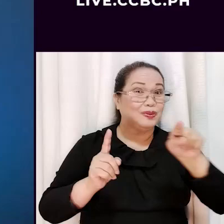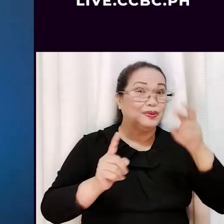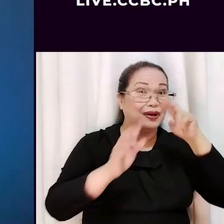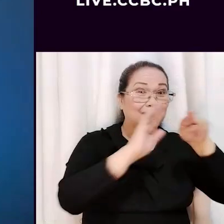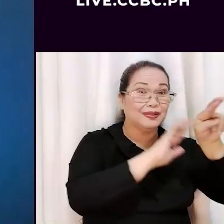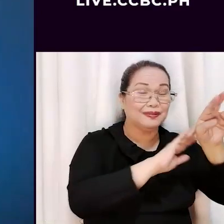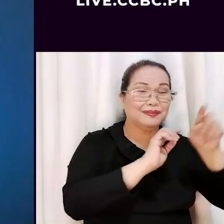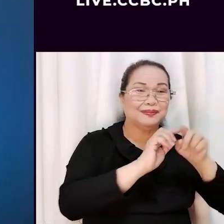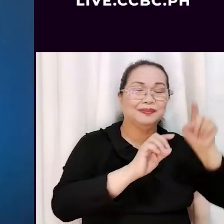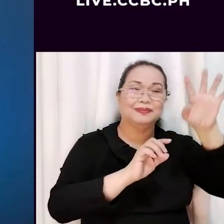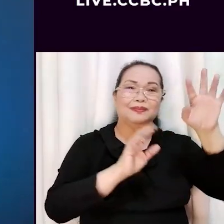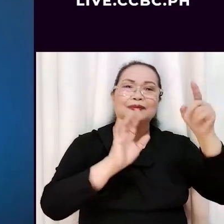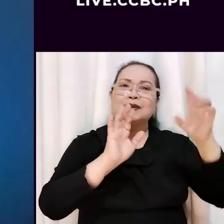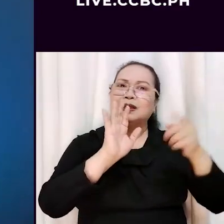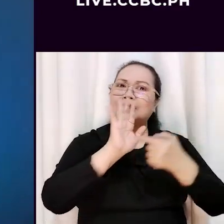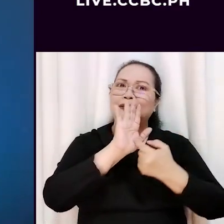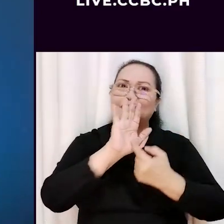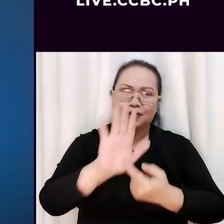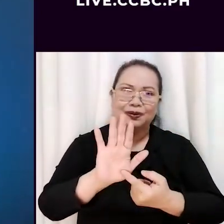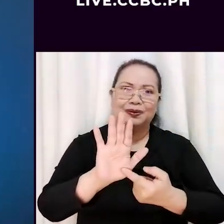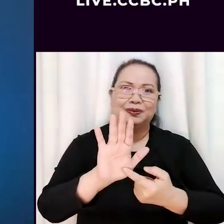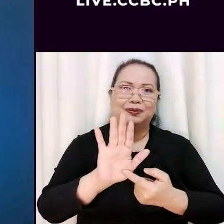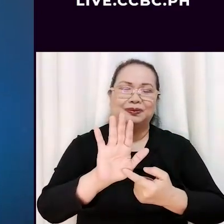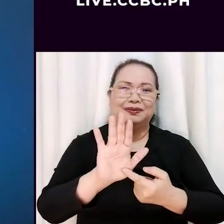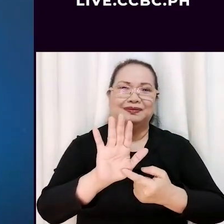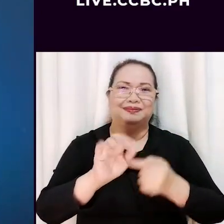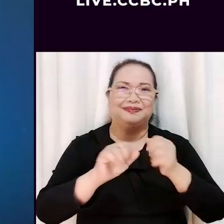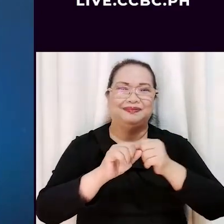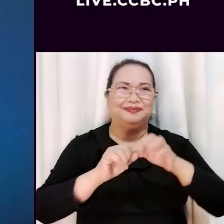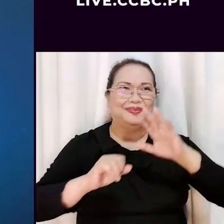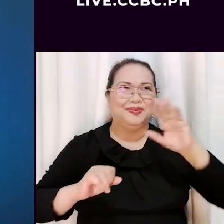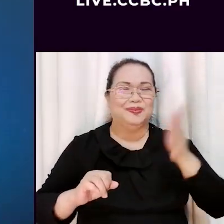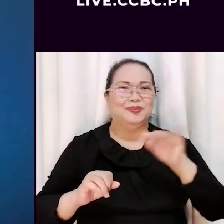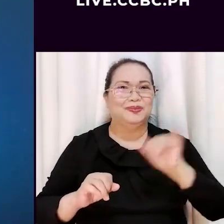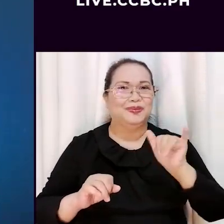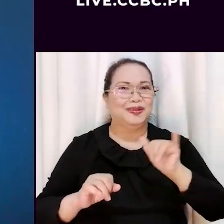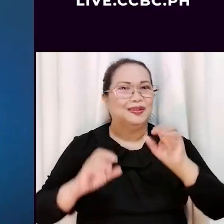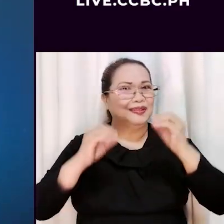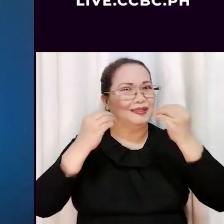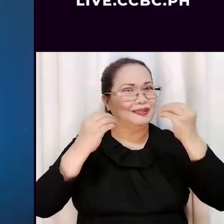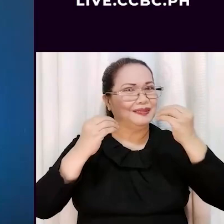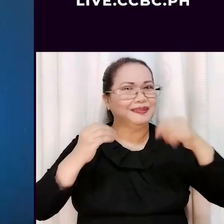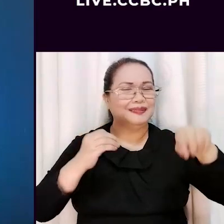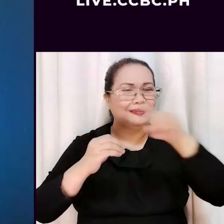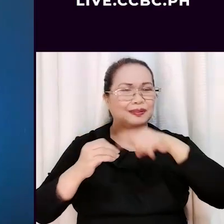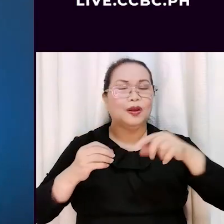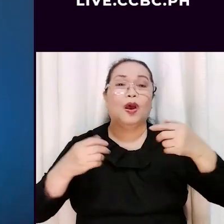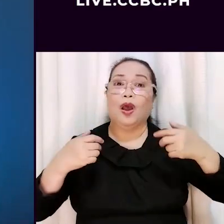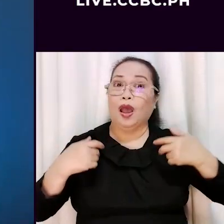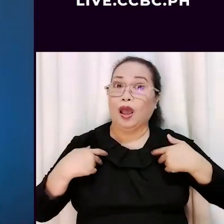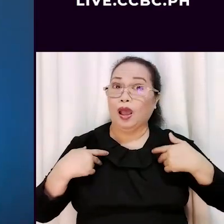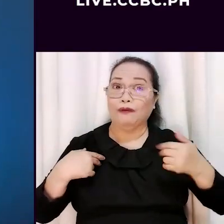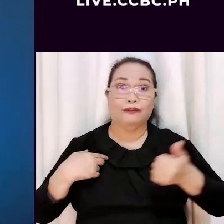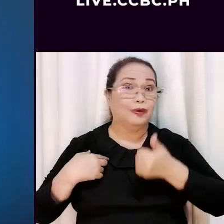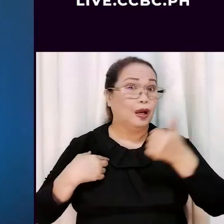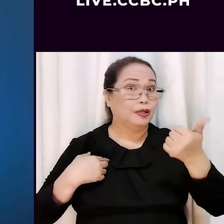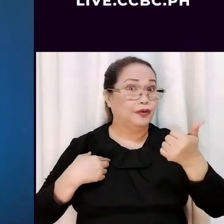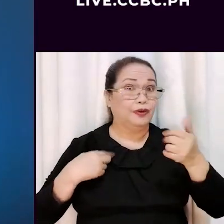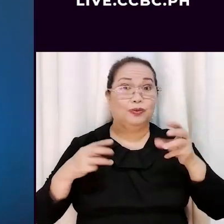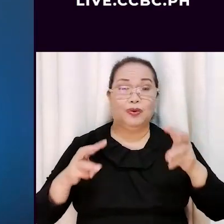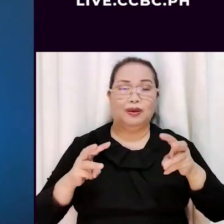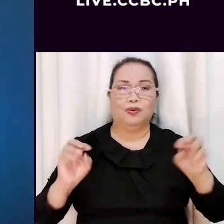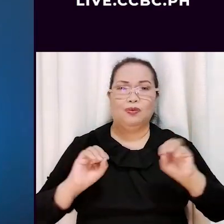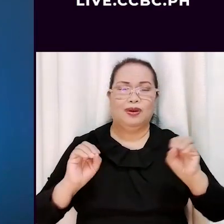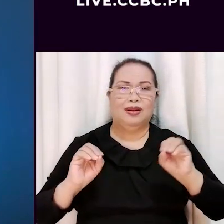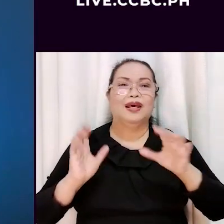from God, no? From Genesis to Revelation, teaches us, beloved, there is no way